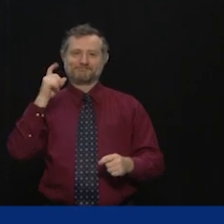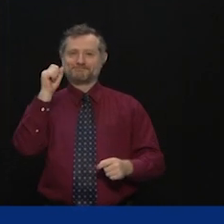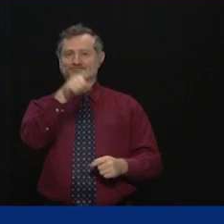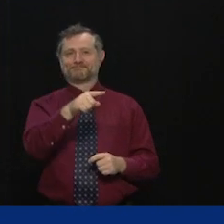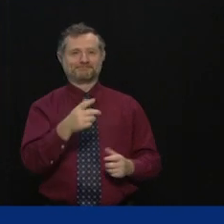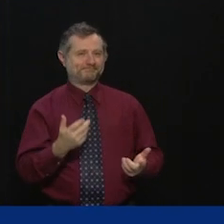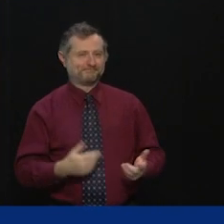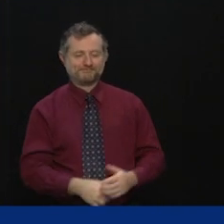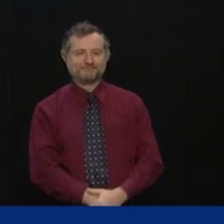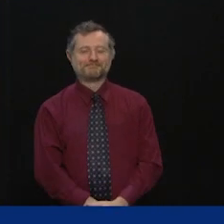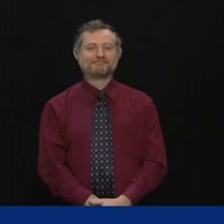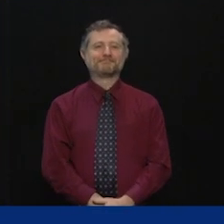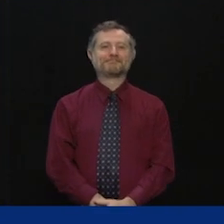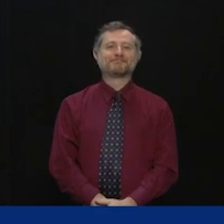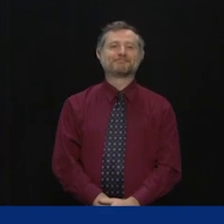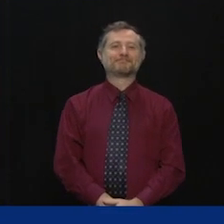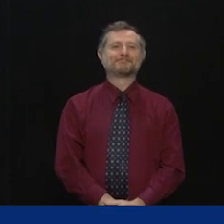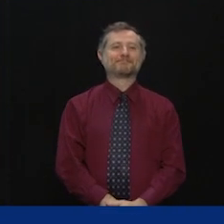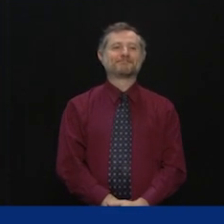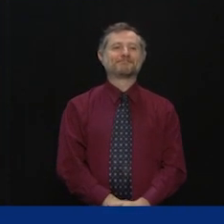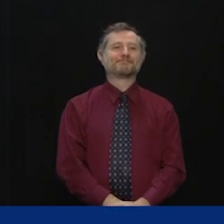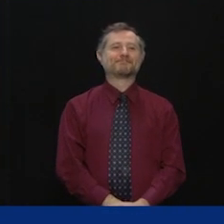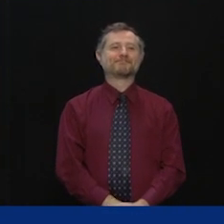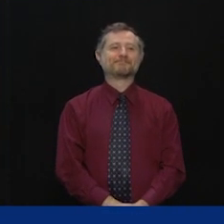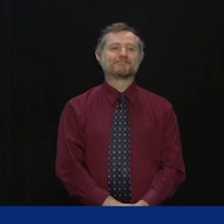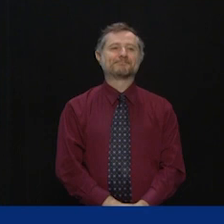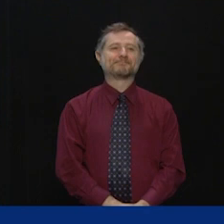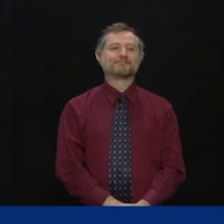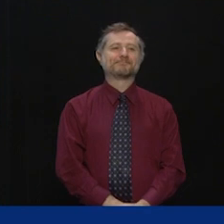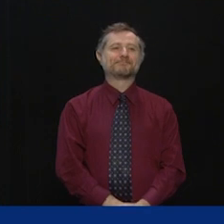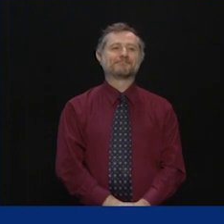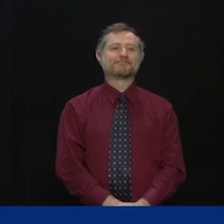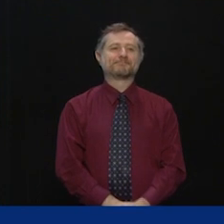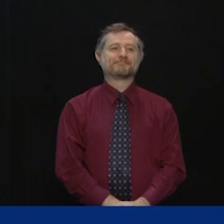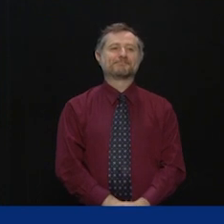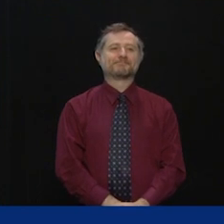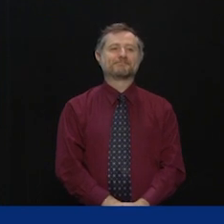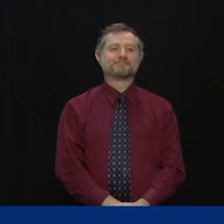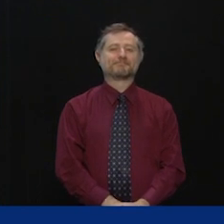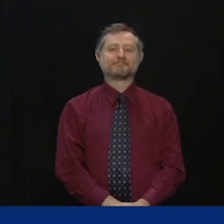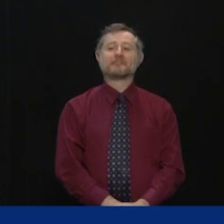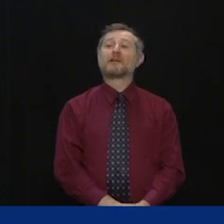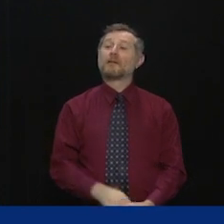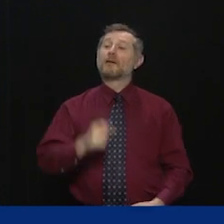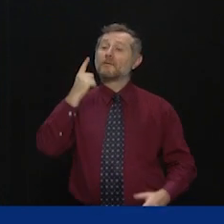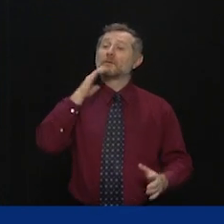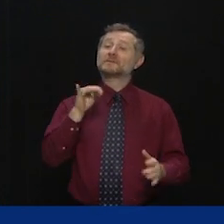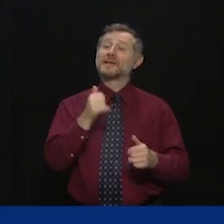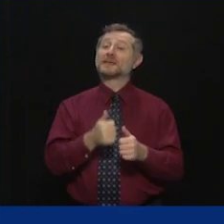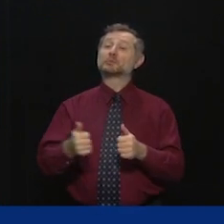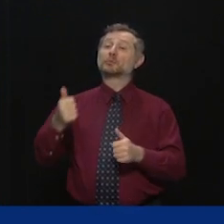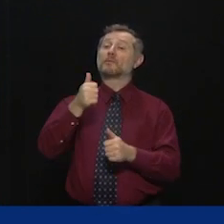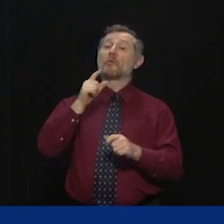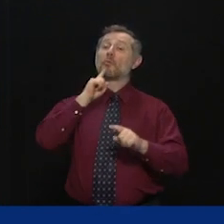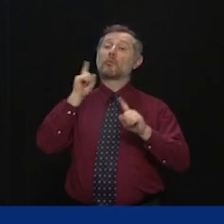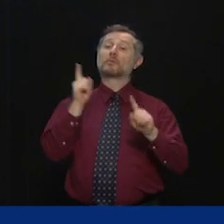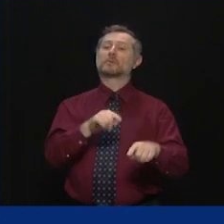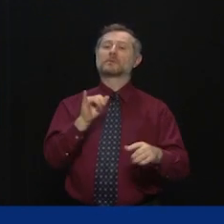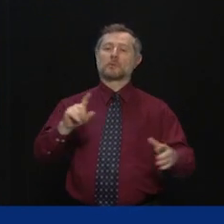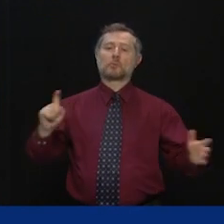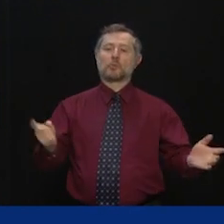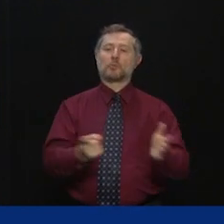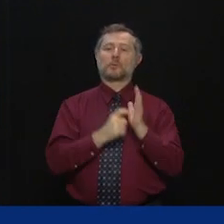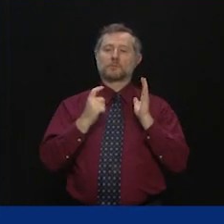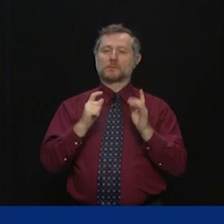called up yet, but this executive order will give you the power to do that. And you could Yes, the executive order, it would be needed for us to make any adjustments